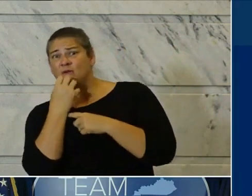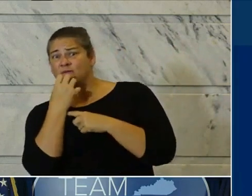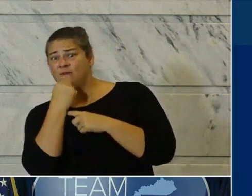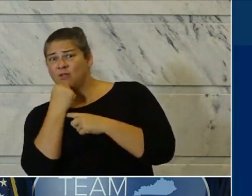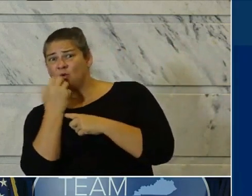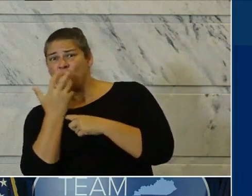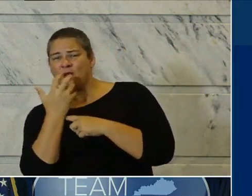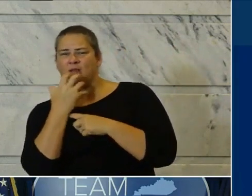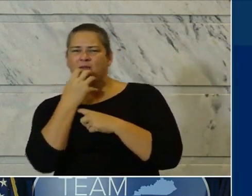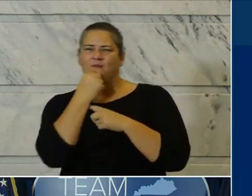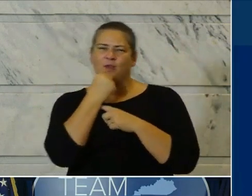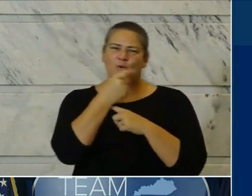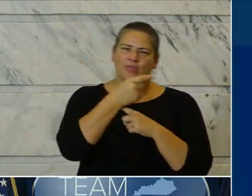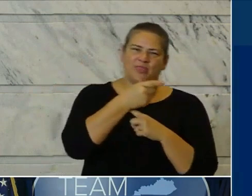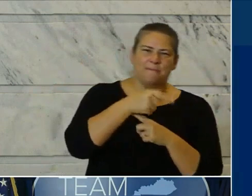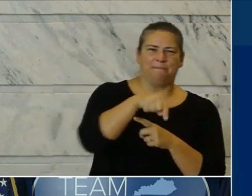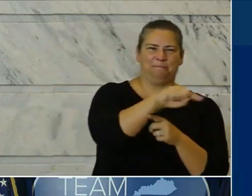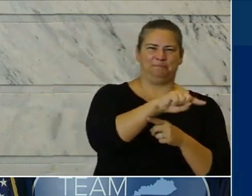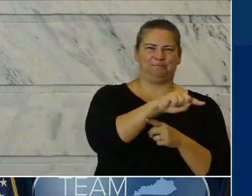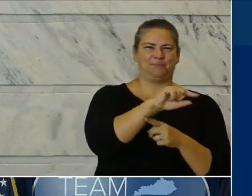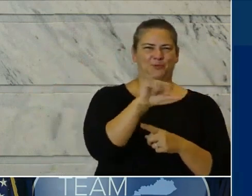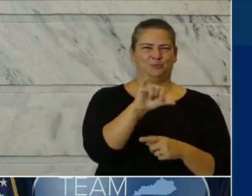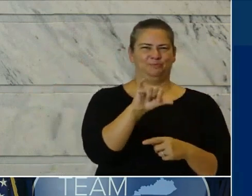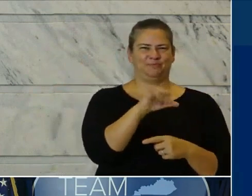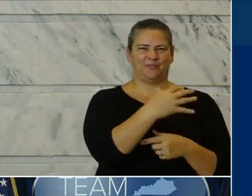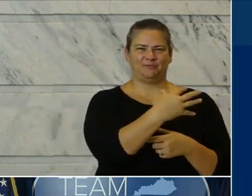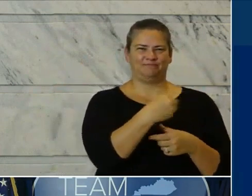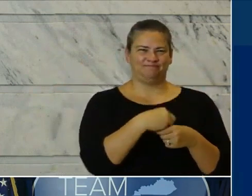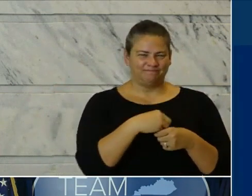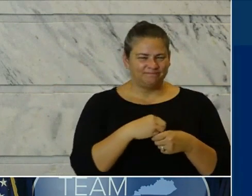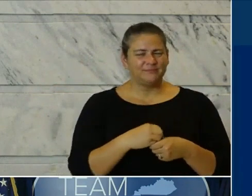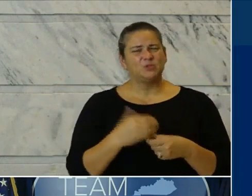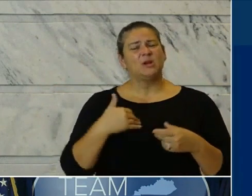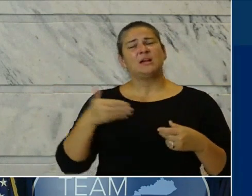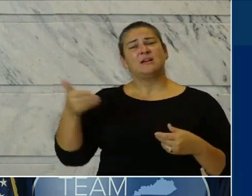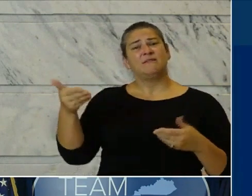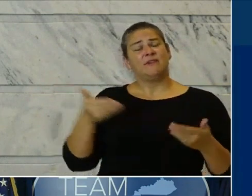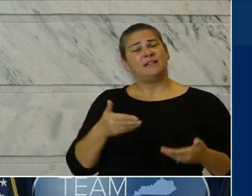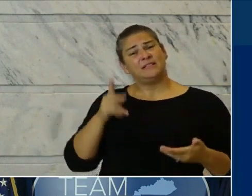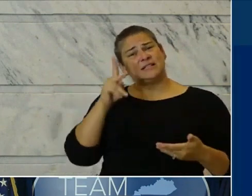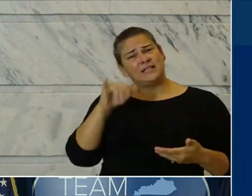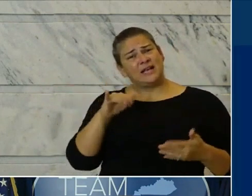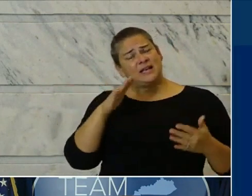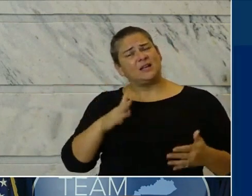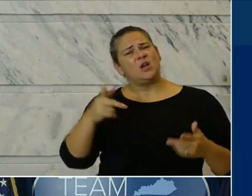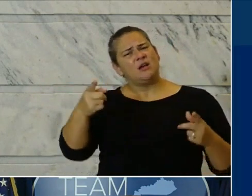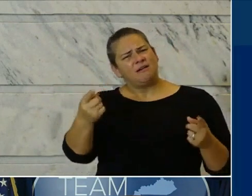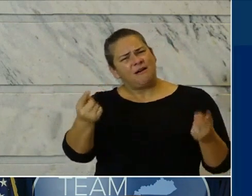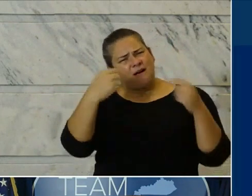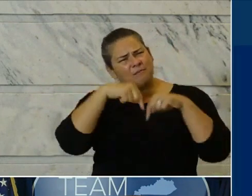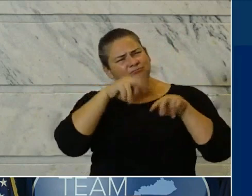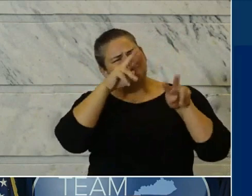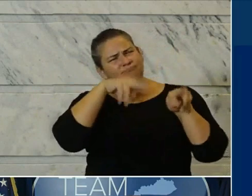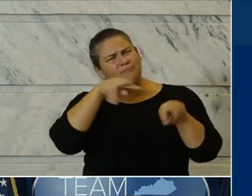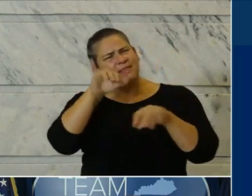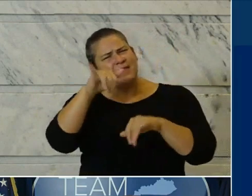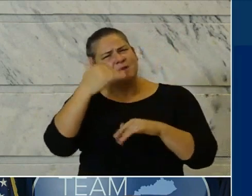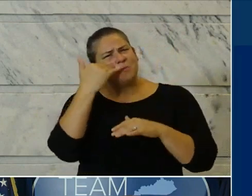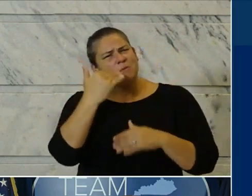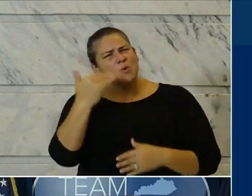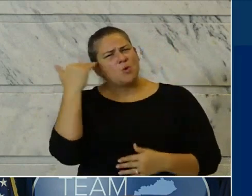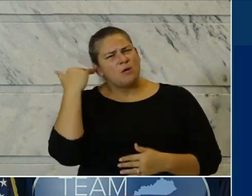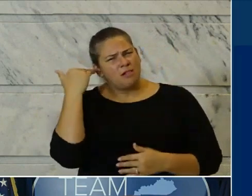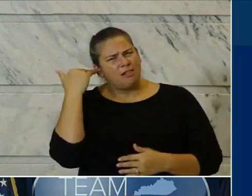individuals. I invite Kentuckians to come and to see this memorial. It'll add another part